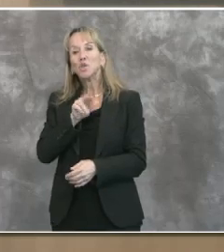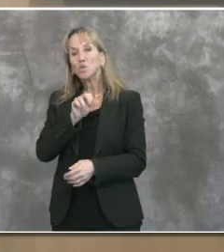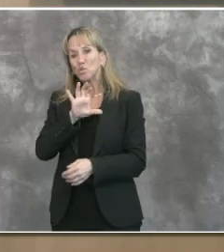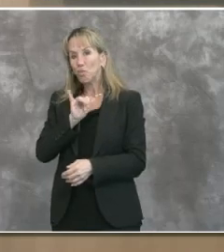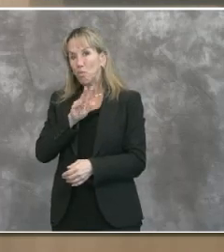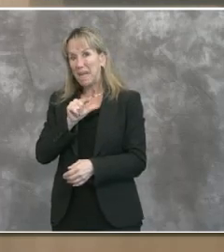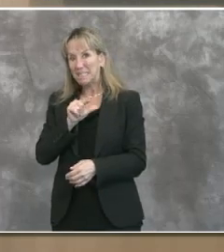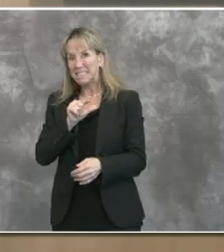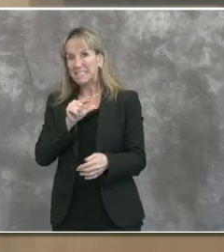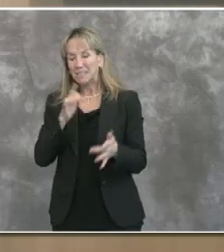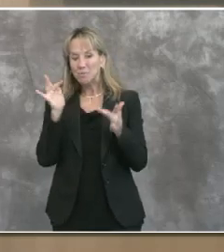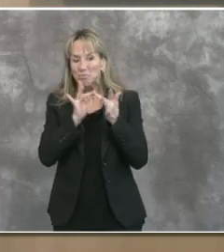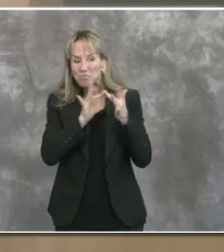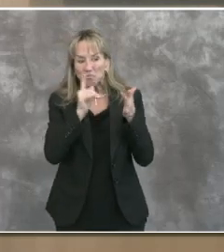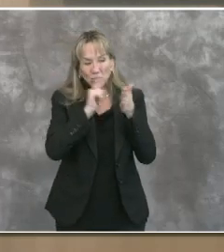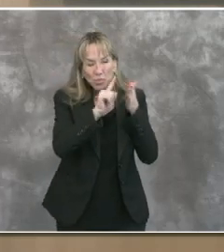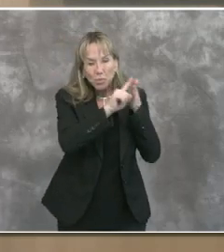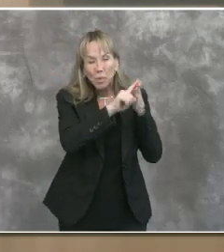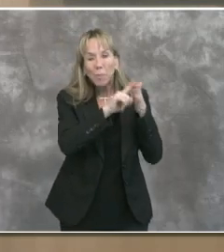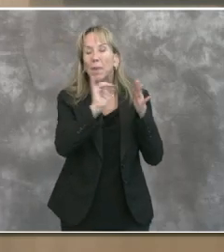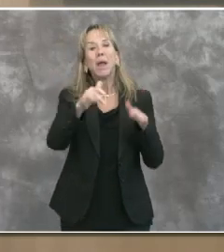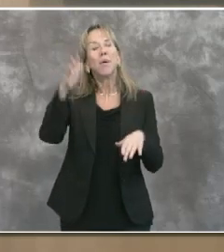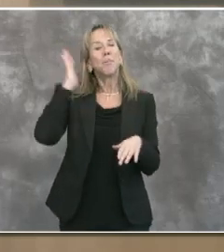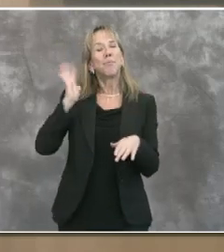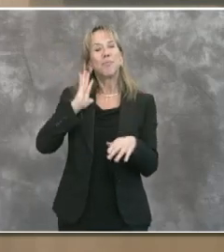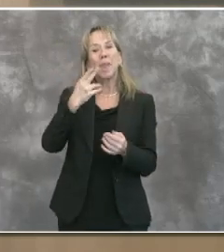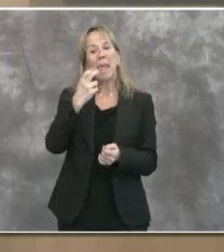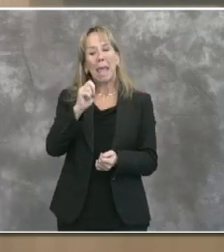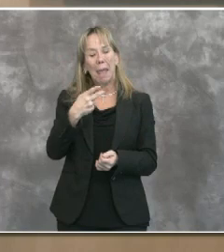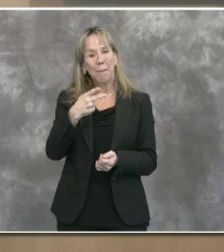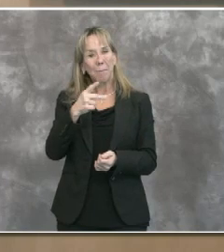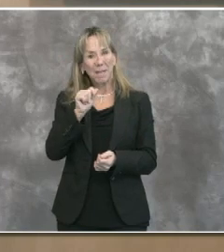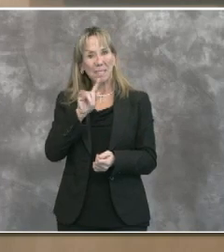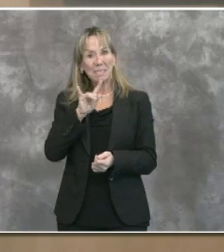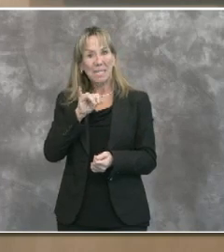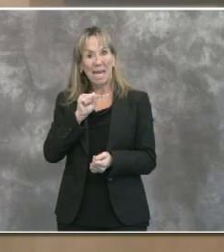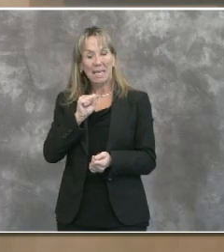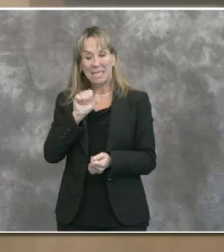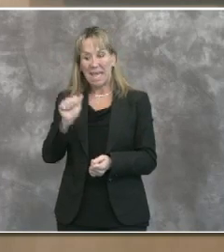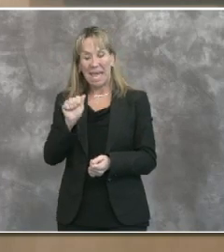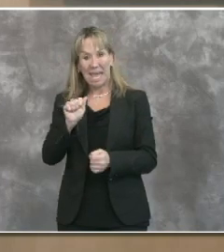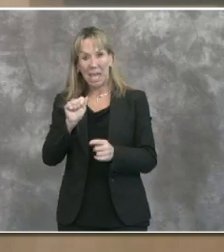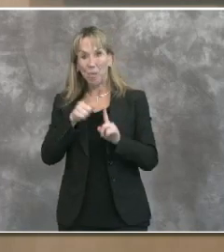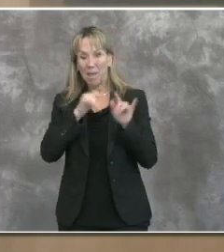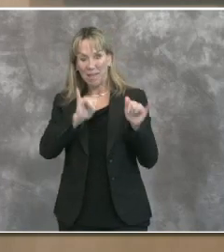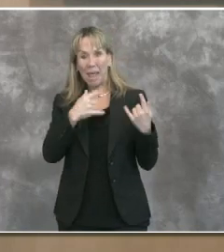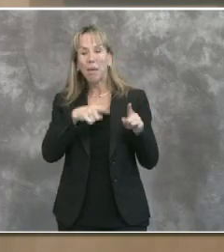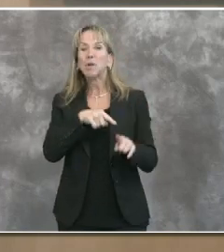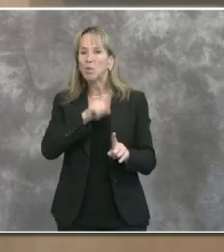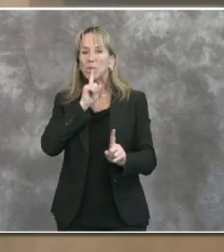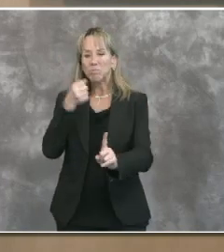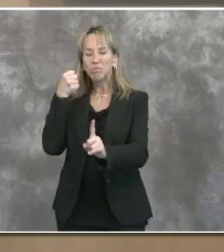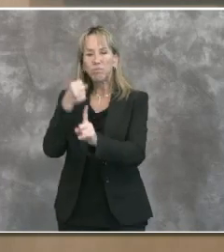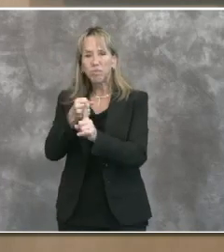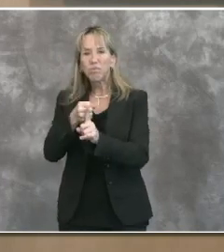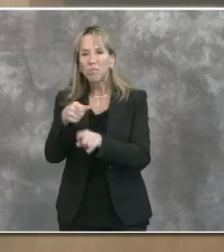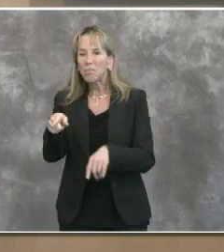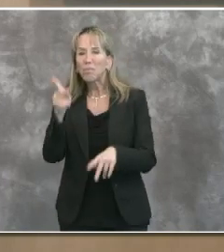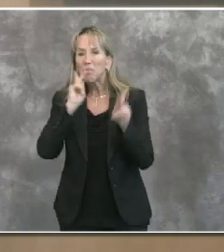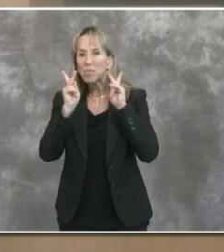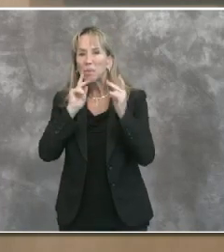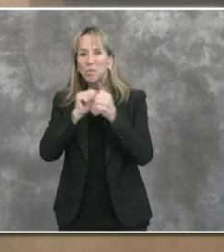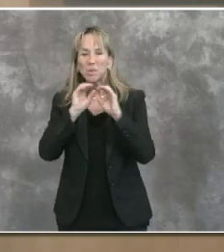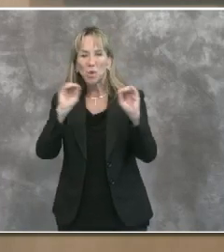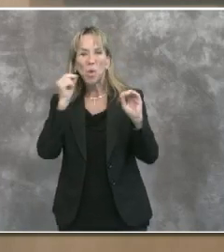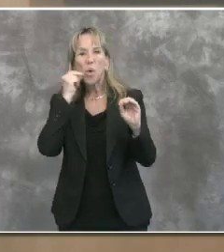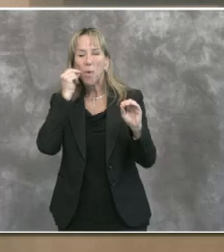hepatitis A outbreak, which was primarily and disproportionately affecting the homeless. We